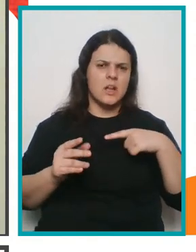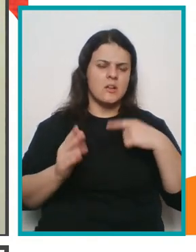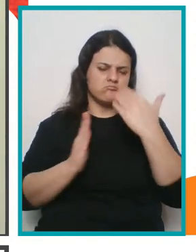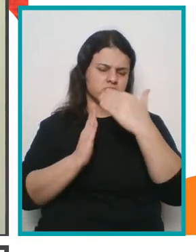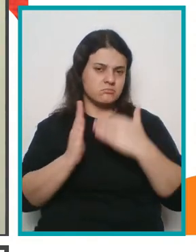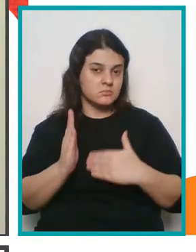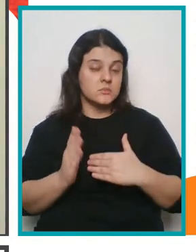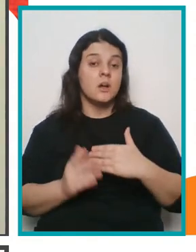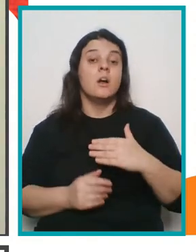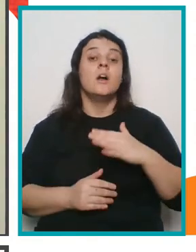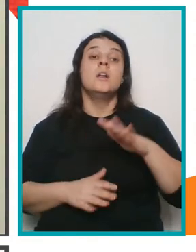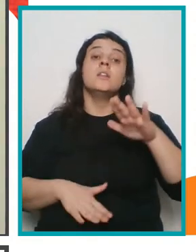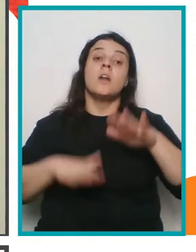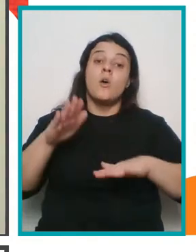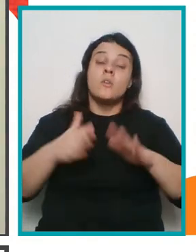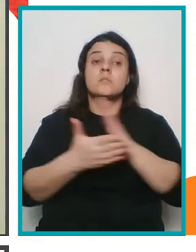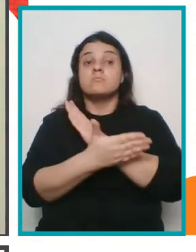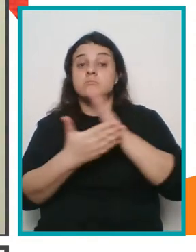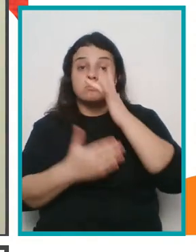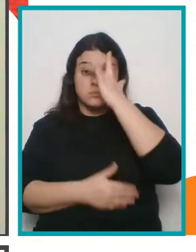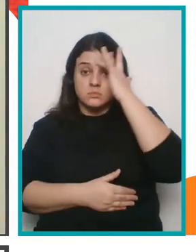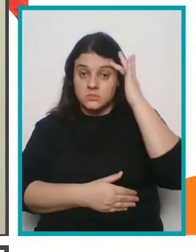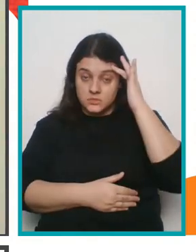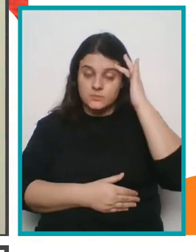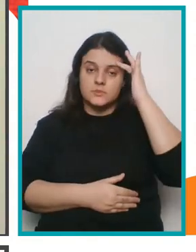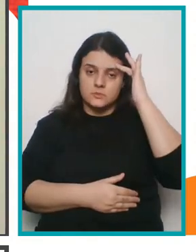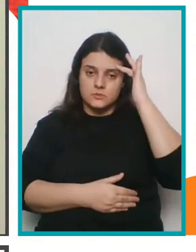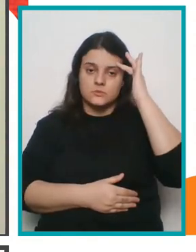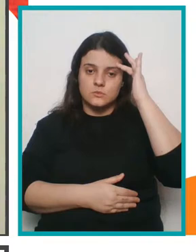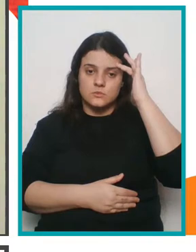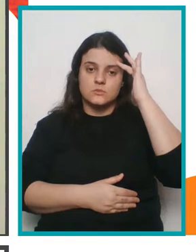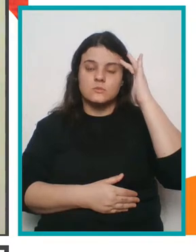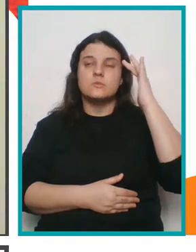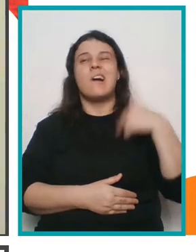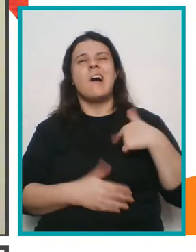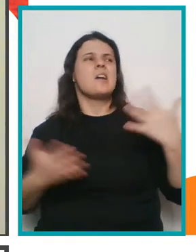the most, this is a life or death issue.